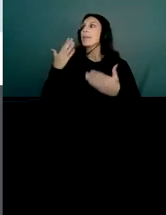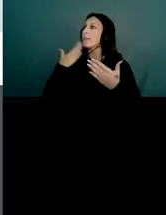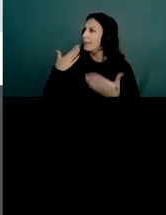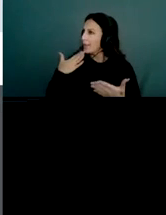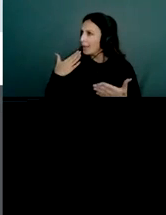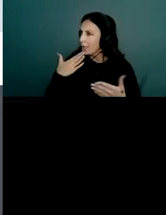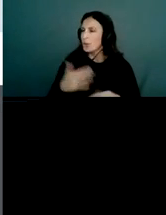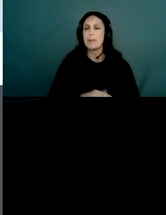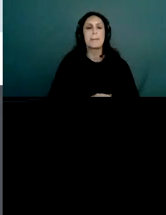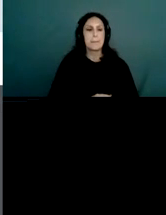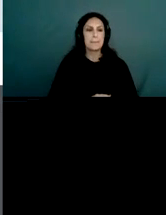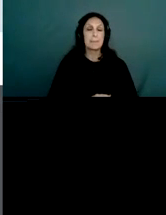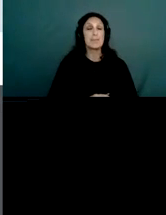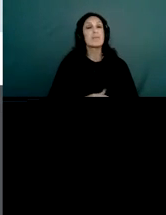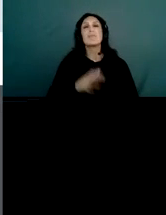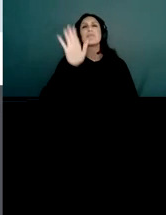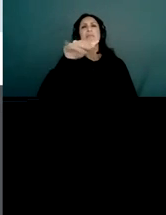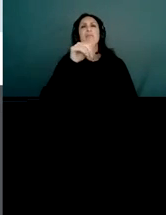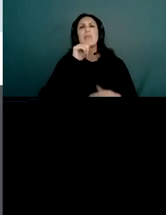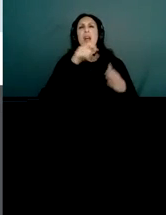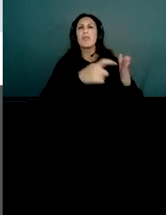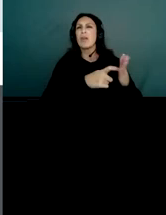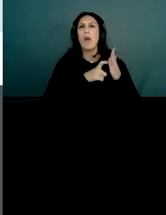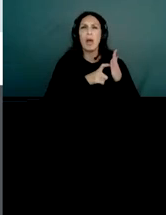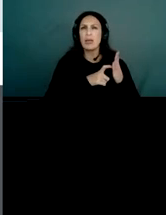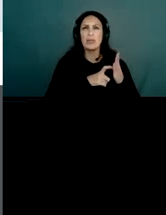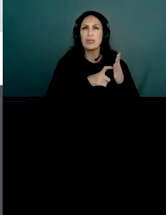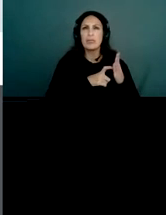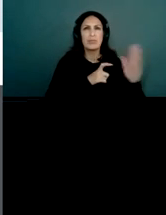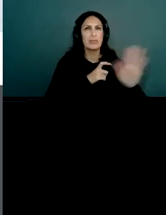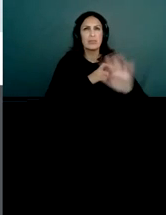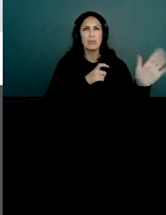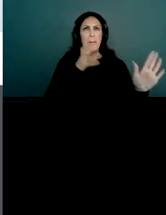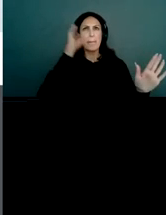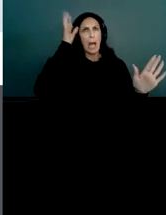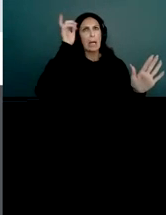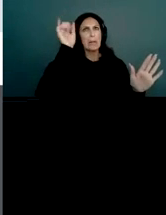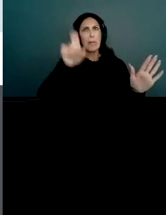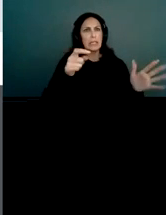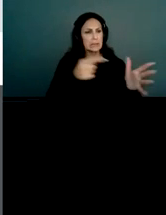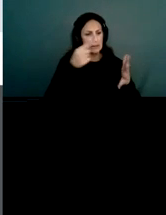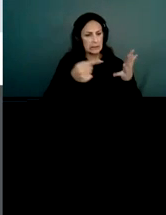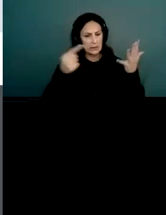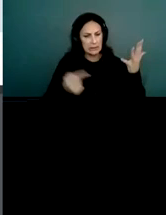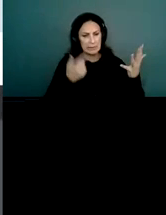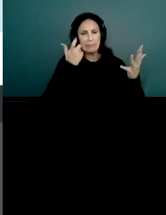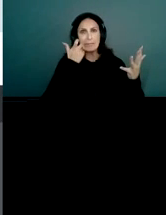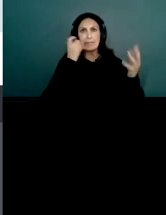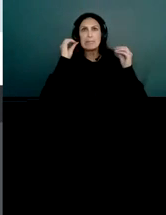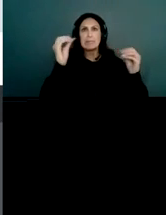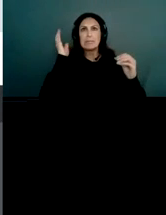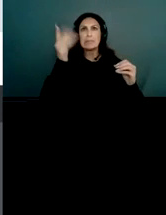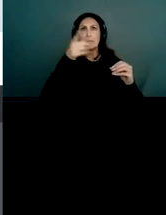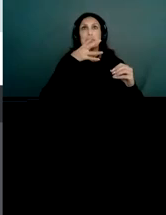know really it isn't required that you know how to do those lessons as a teacher would. In fact, those home